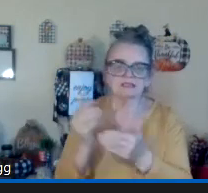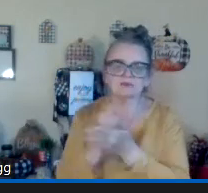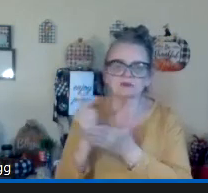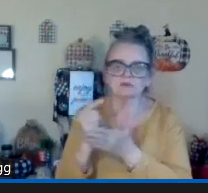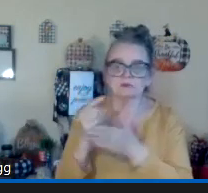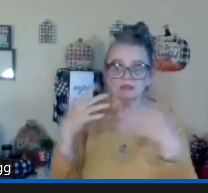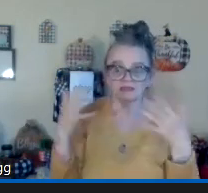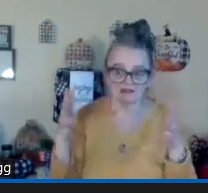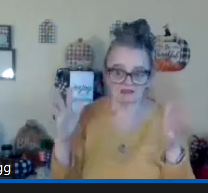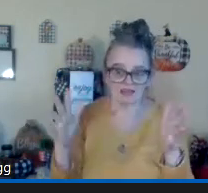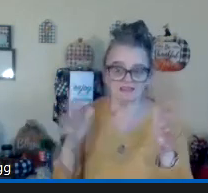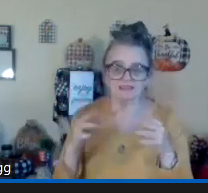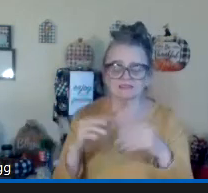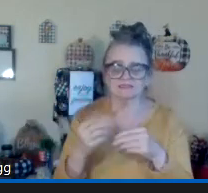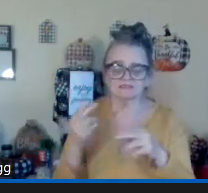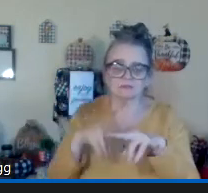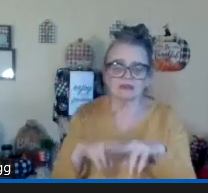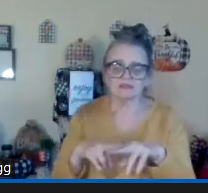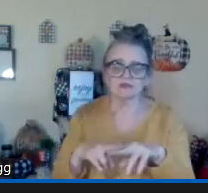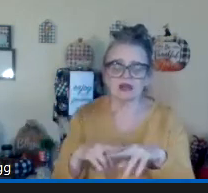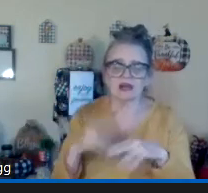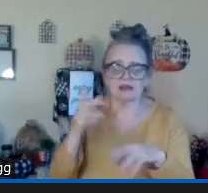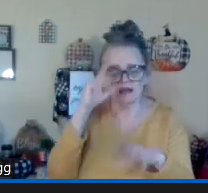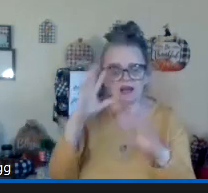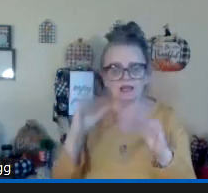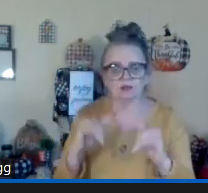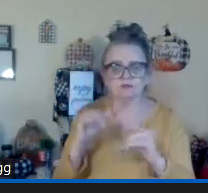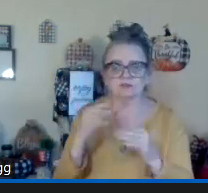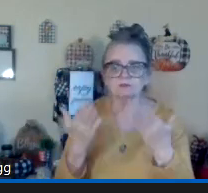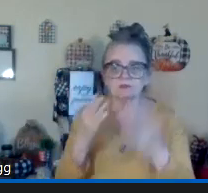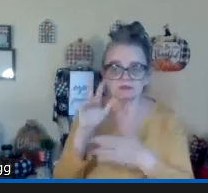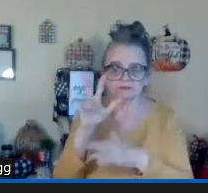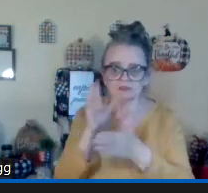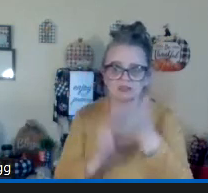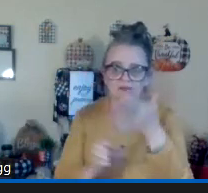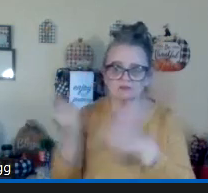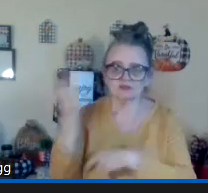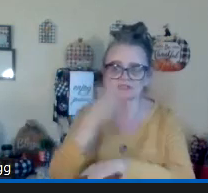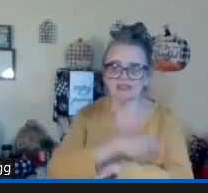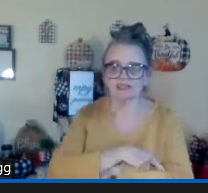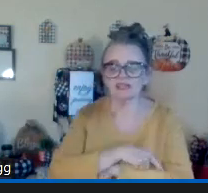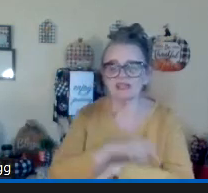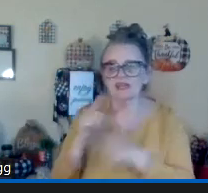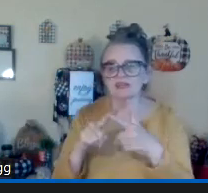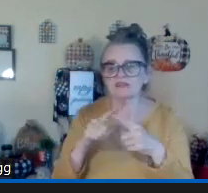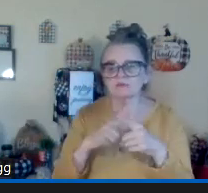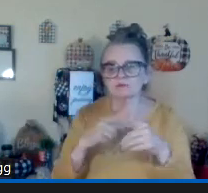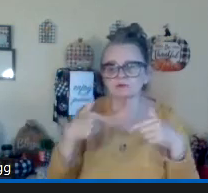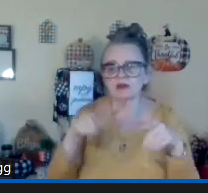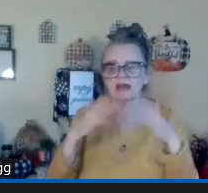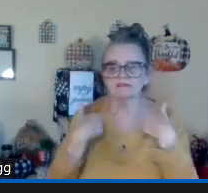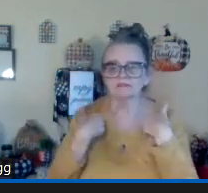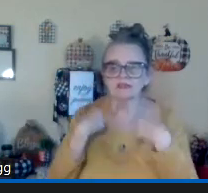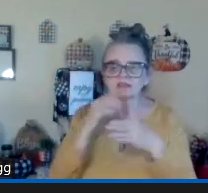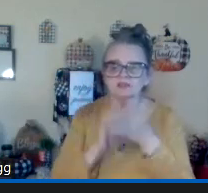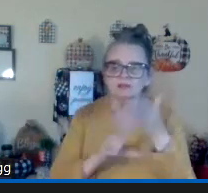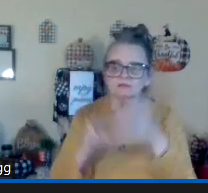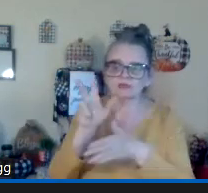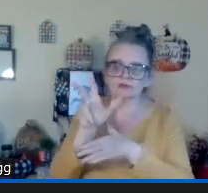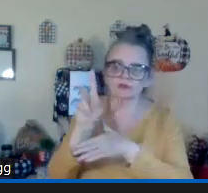Probably next week will be our last. It depends. I hope to do maybe 3 chapters today, and then we will